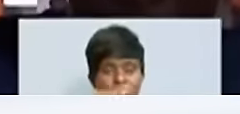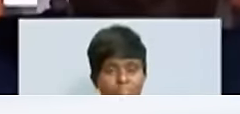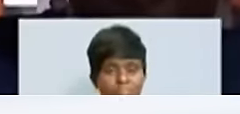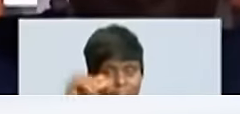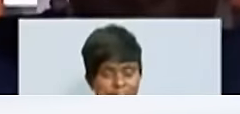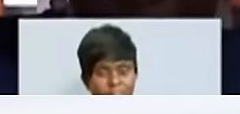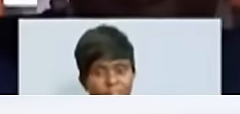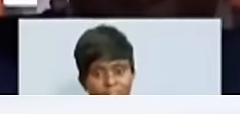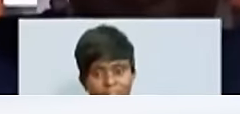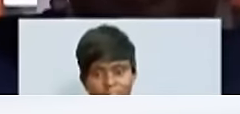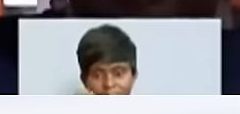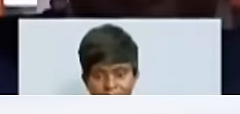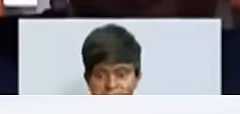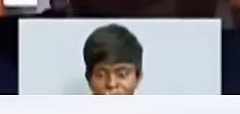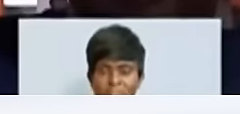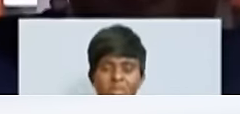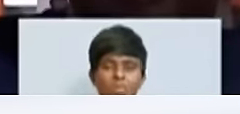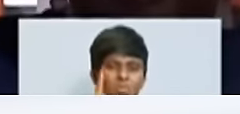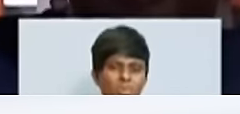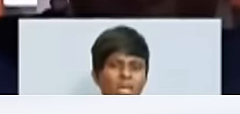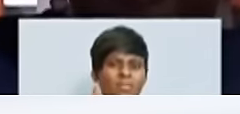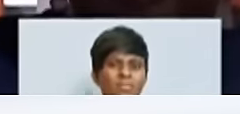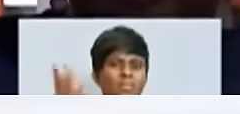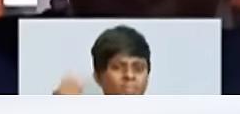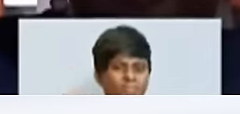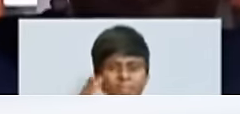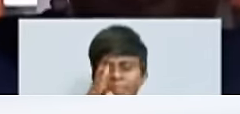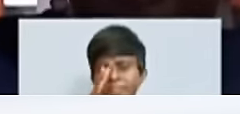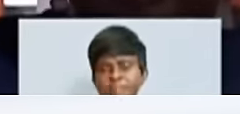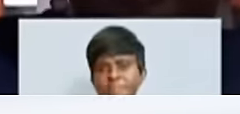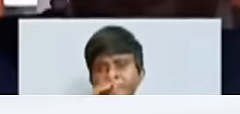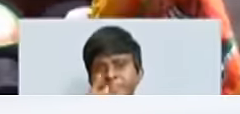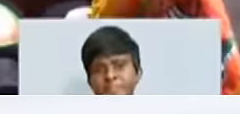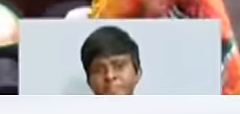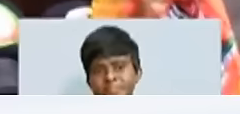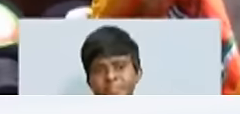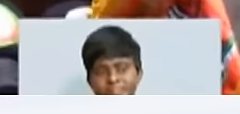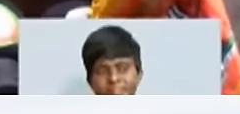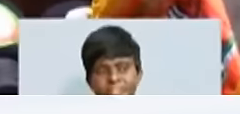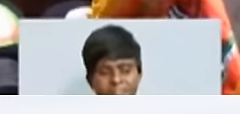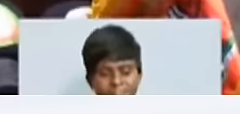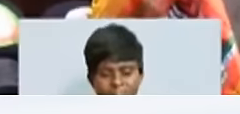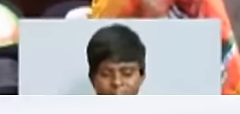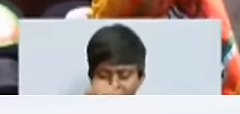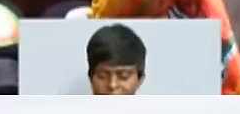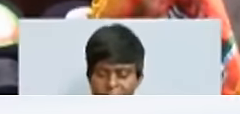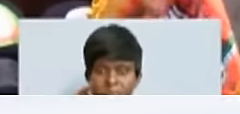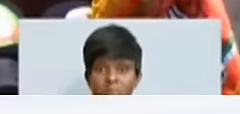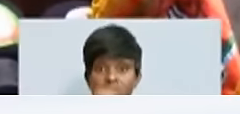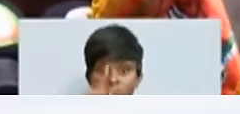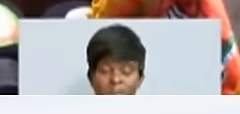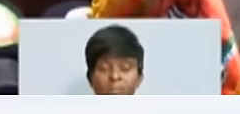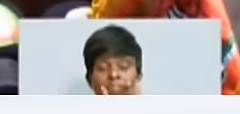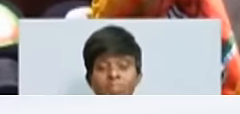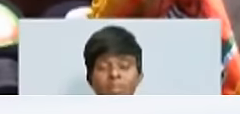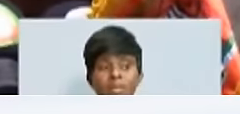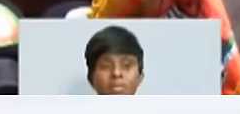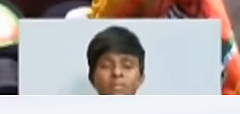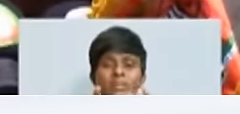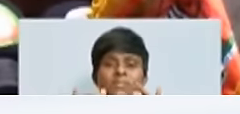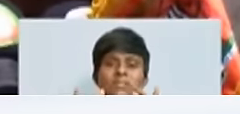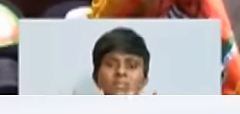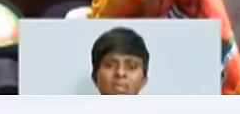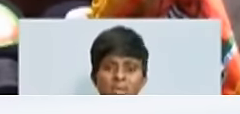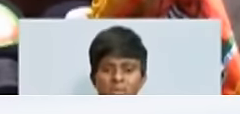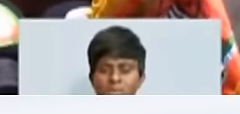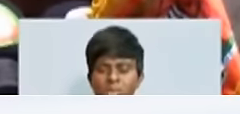Decentralization, which for a long time, Madam Speaker, decentralization for a long time remained a